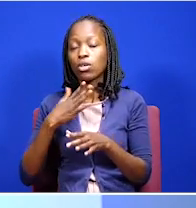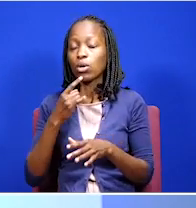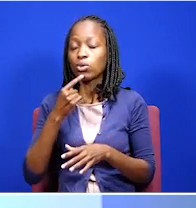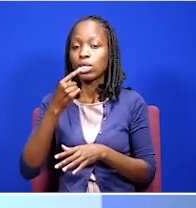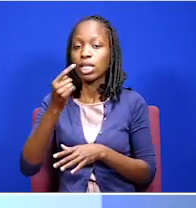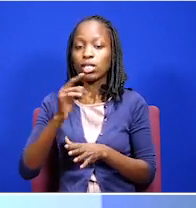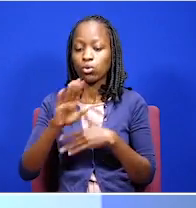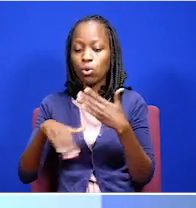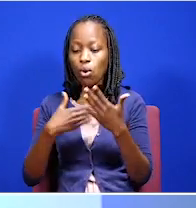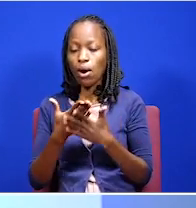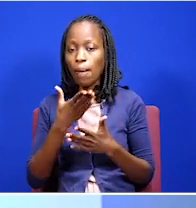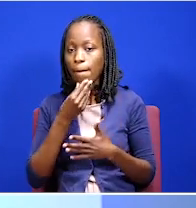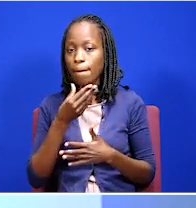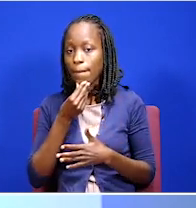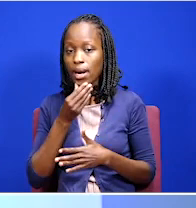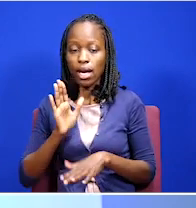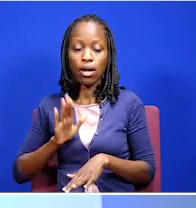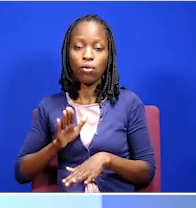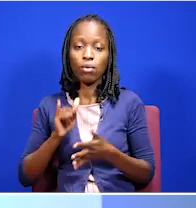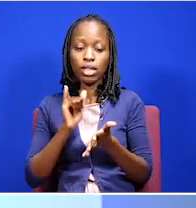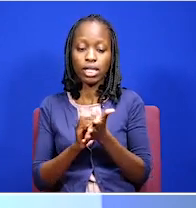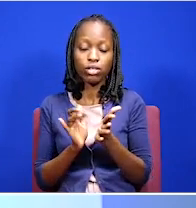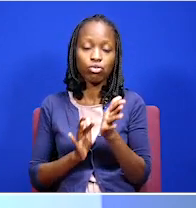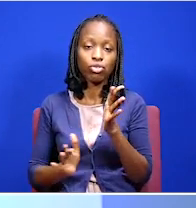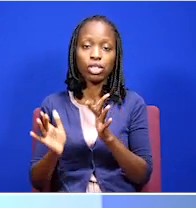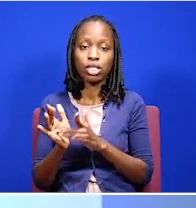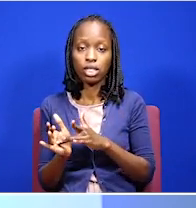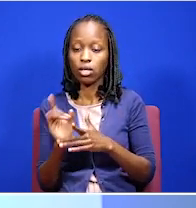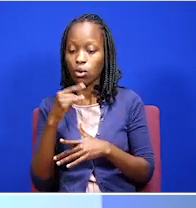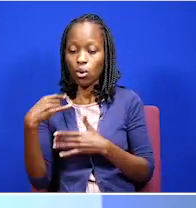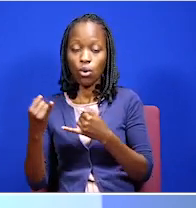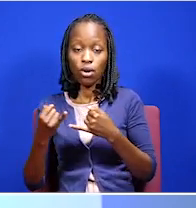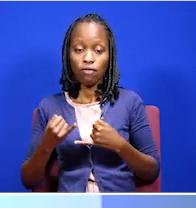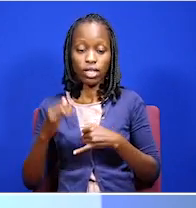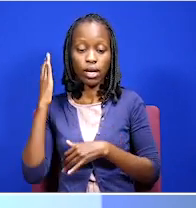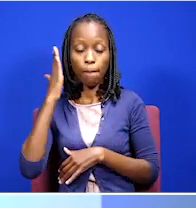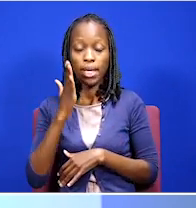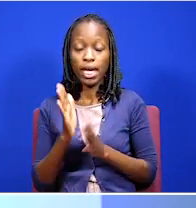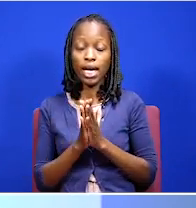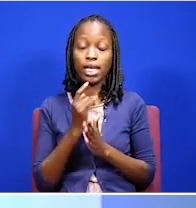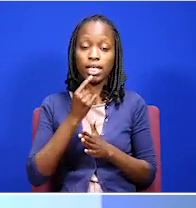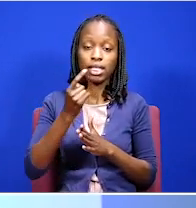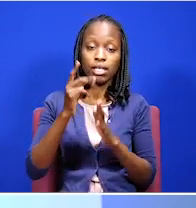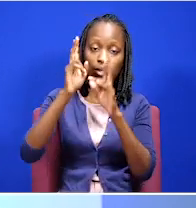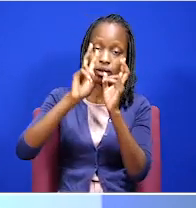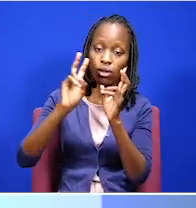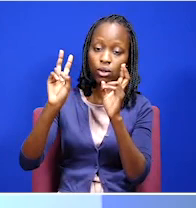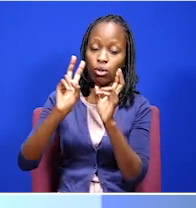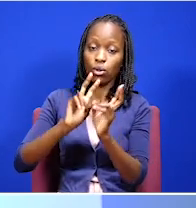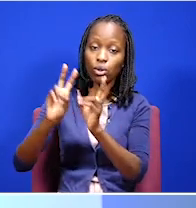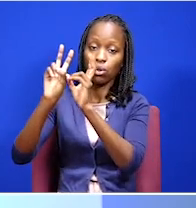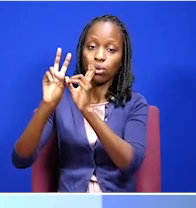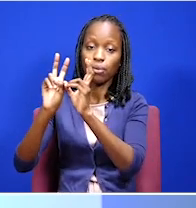woman that this Jesus that invited Peter and say, look to me, I have prayed for